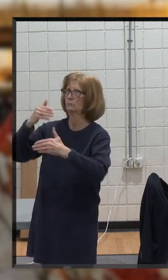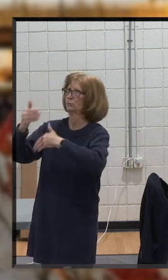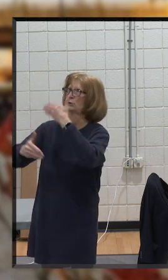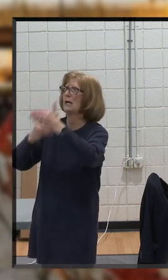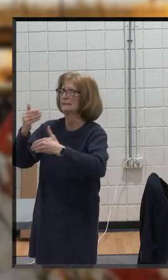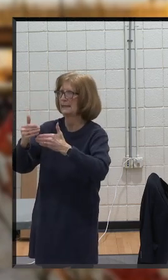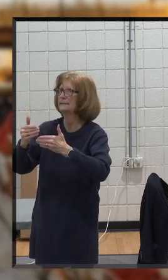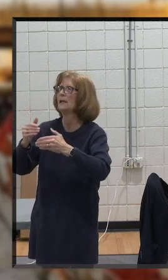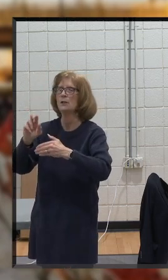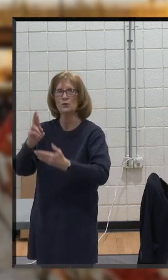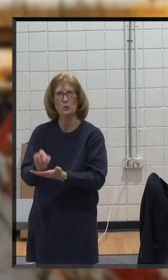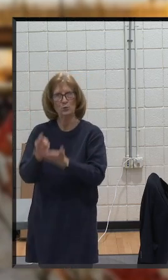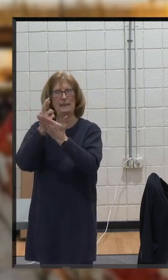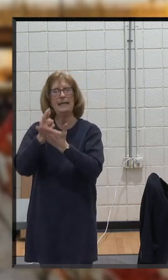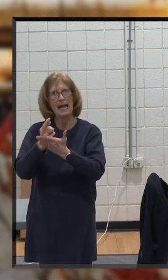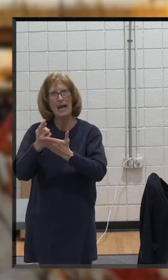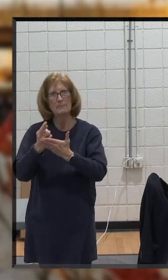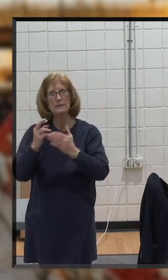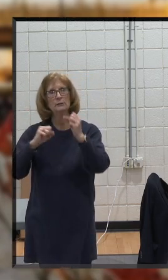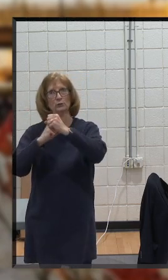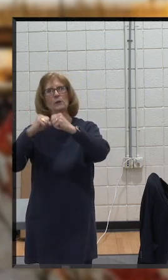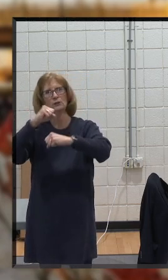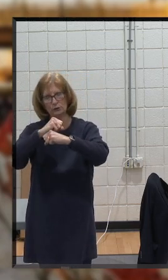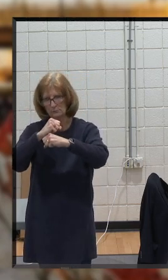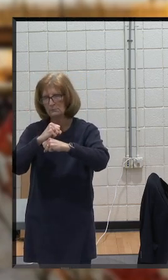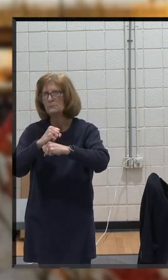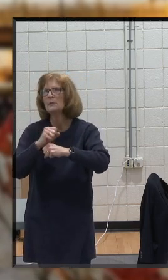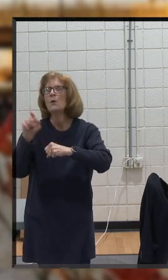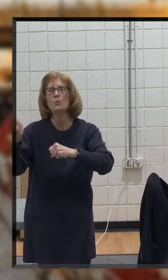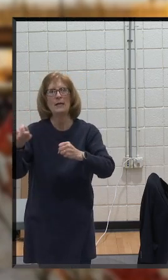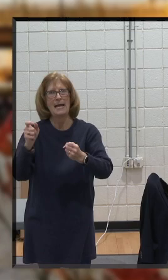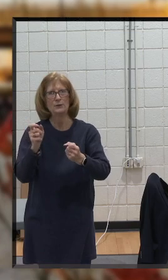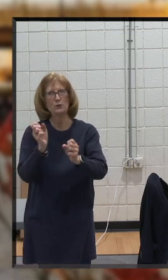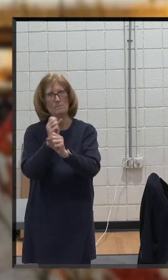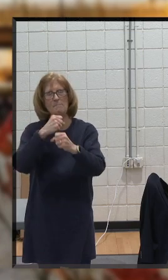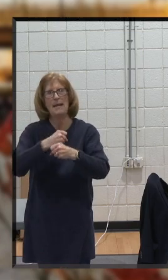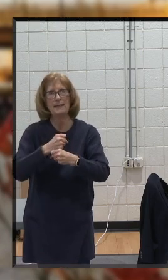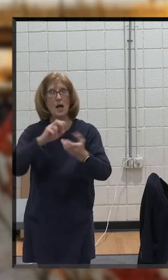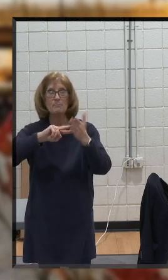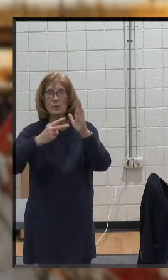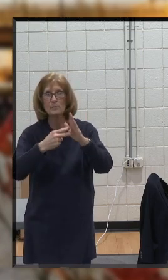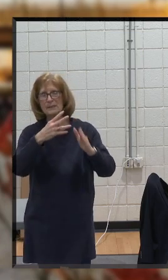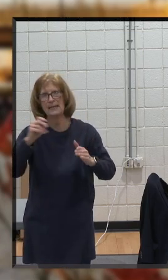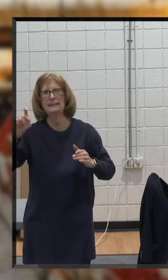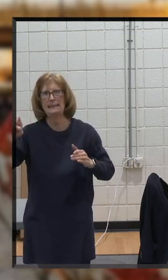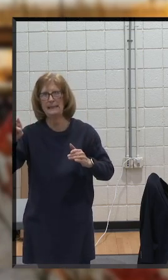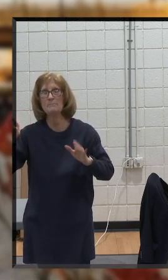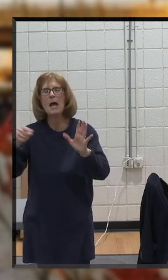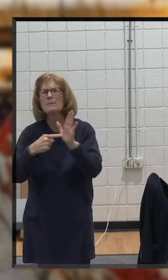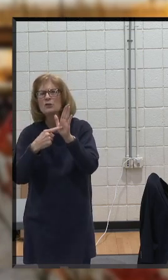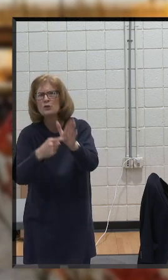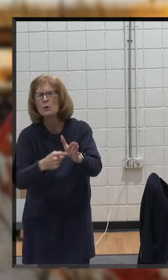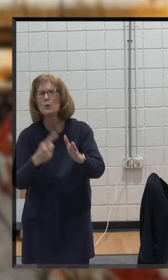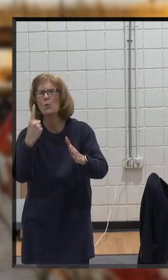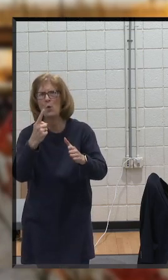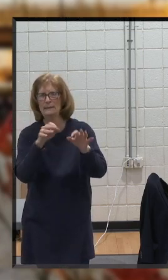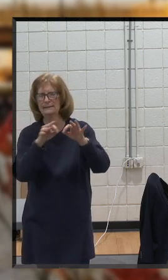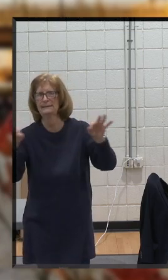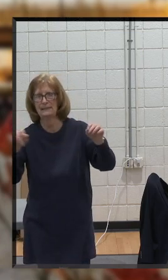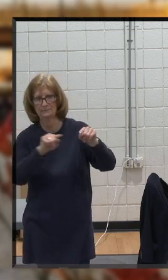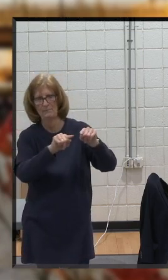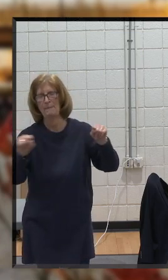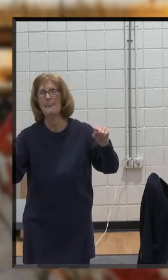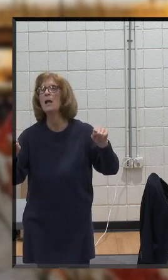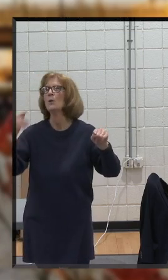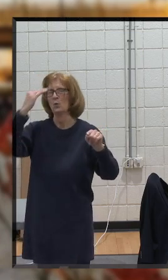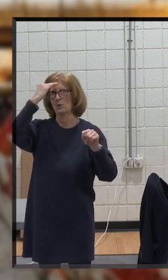rehabilitating a historic structure, we have a purpose and needs statement. And I'll just highlight the last sentence there. We're very aware that this bridge